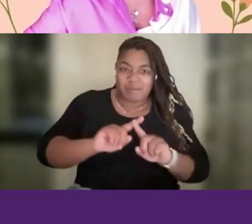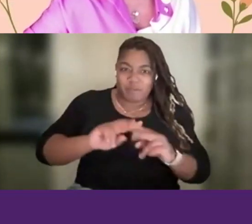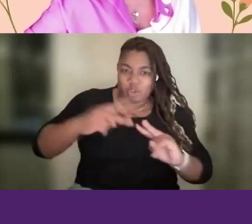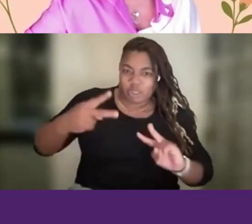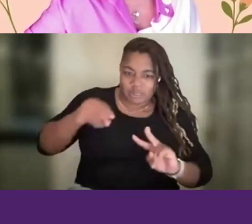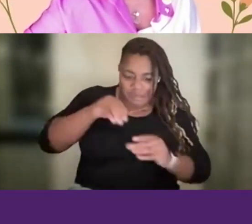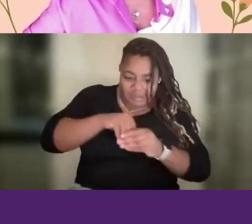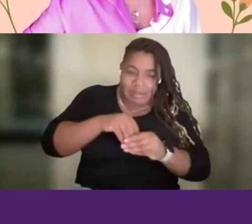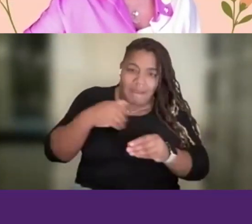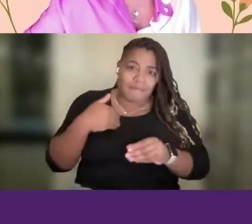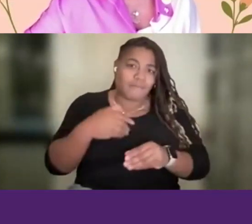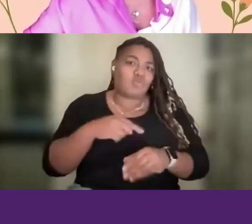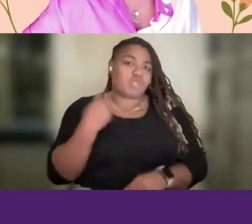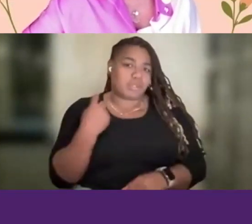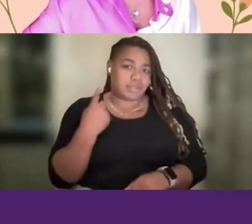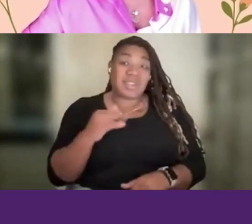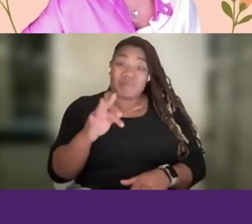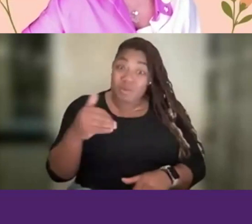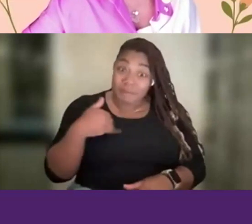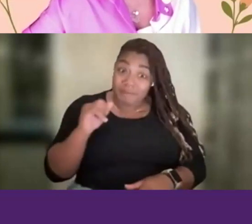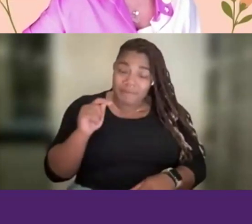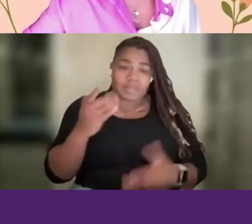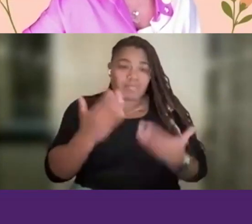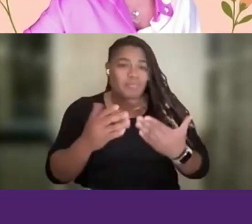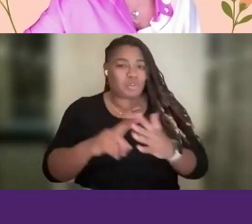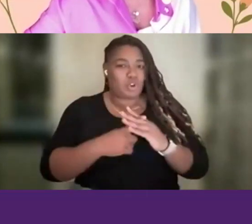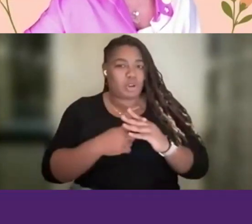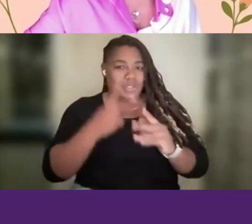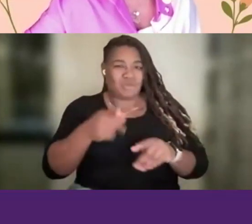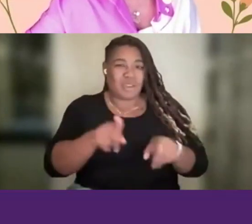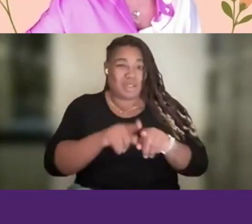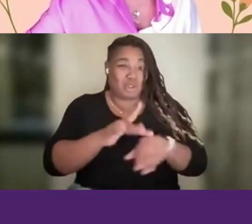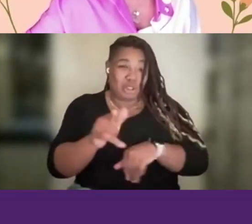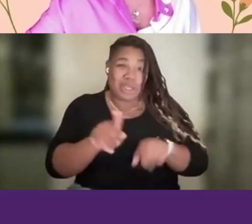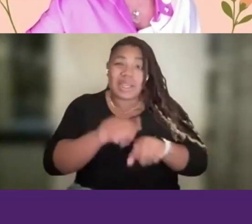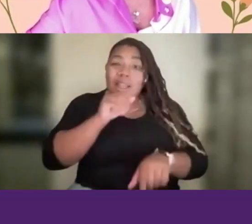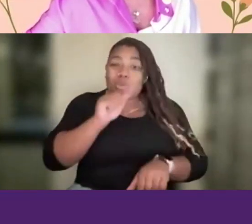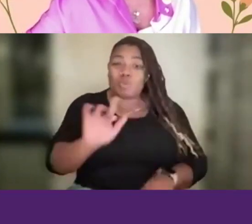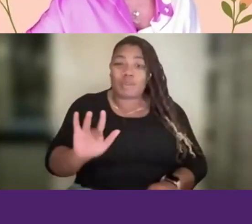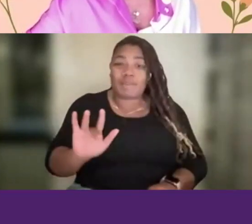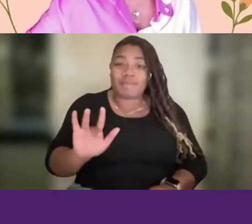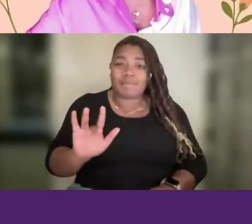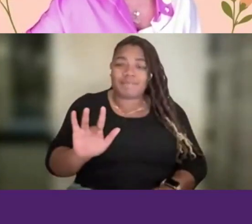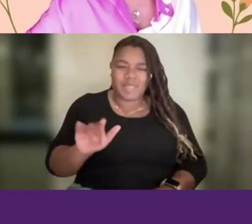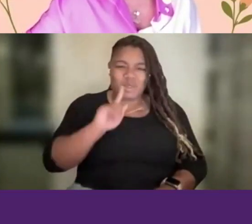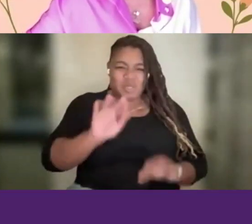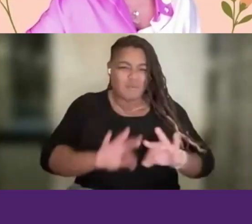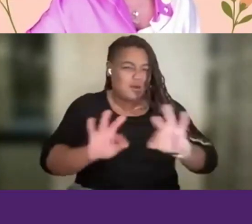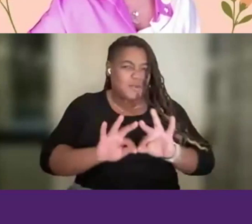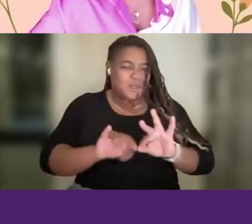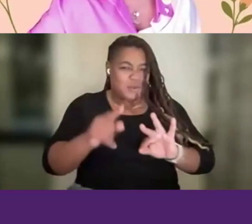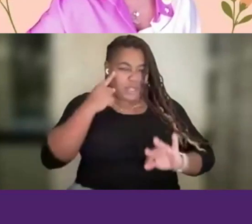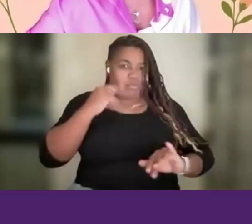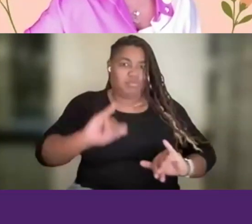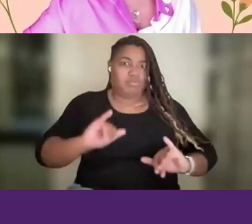if you carry some of these genes, we may even start seeing you as early as 25 years old. So it's really important that if you think that you might